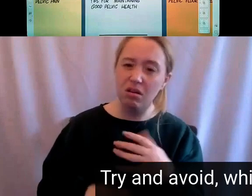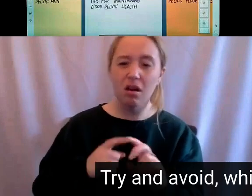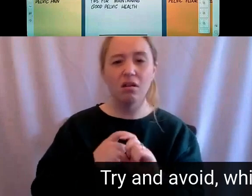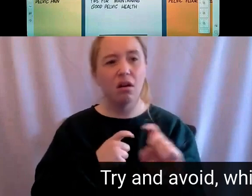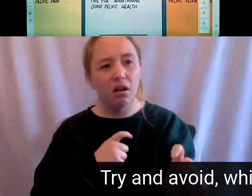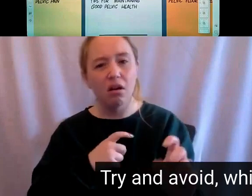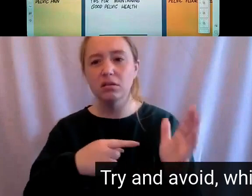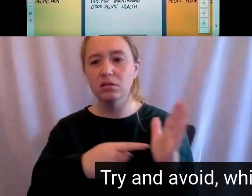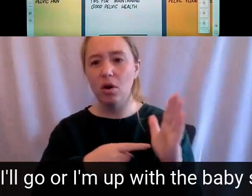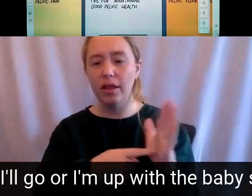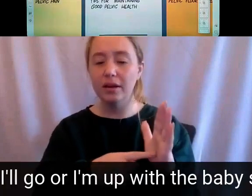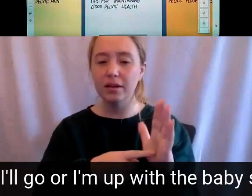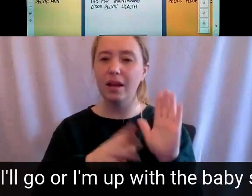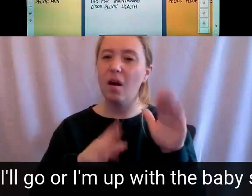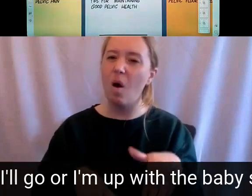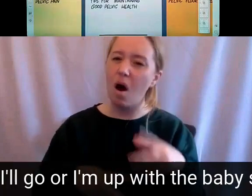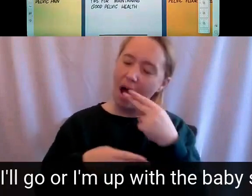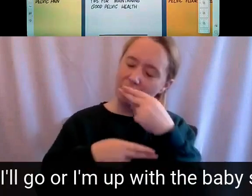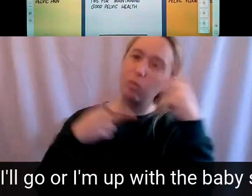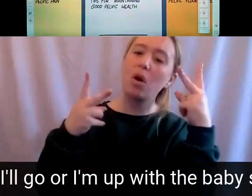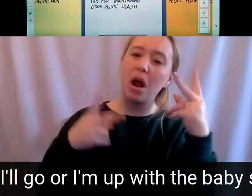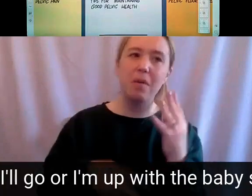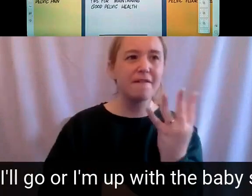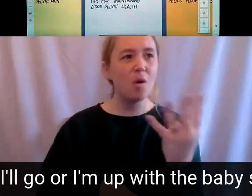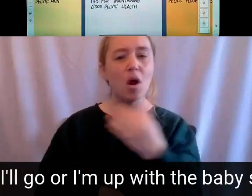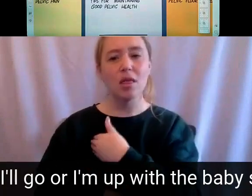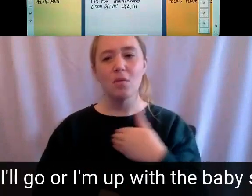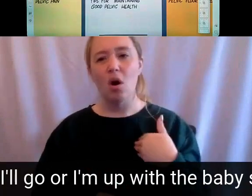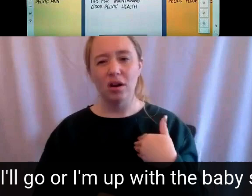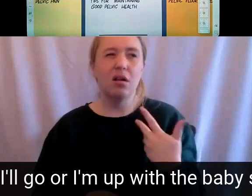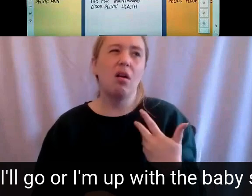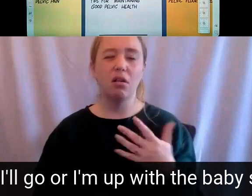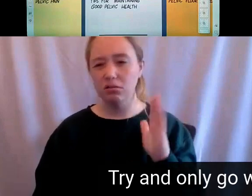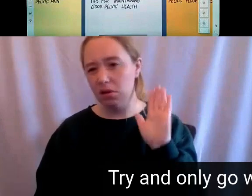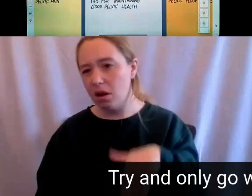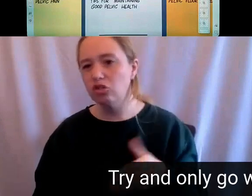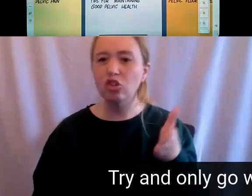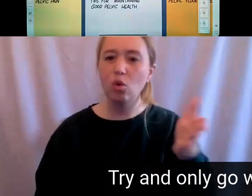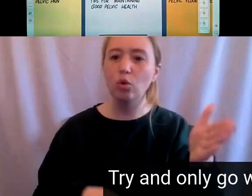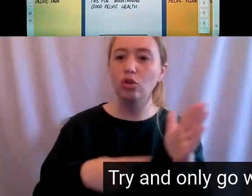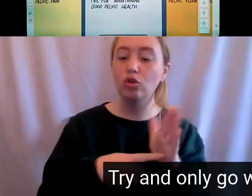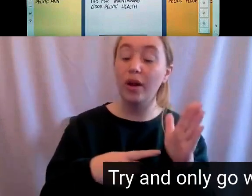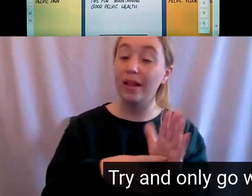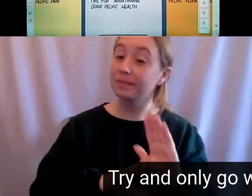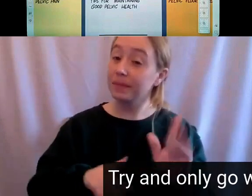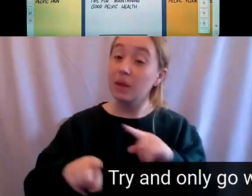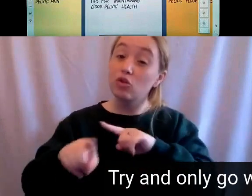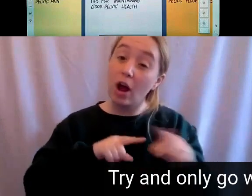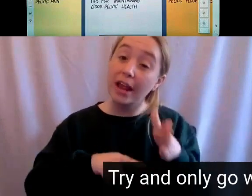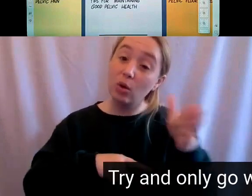Try and avoid, well, I'm awake anyway, I'll go. Or I'm up with the baby, so I'll just have a pee just in case. Try and only go when you need to